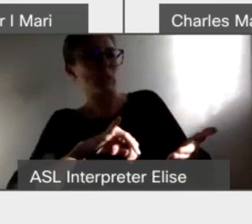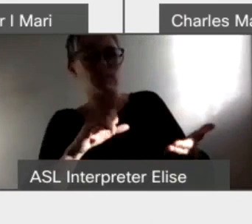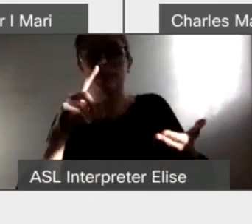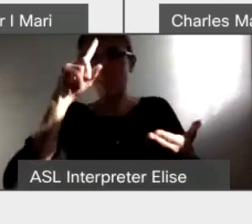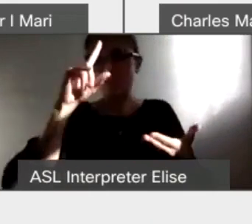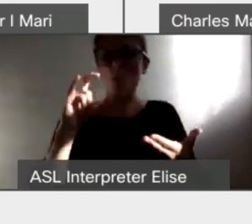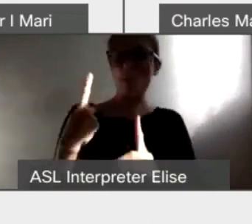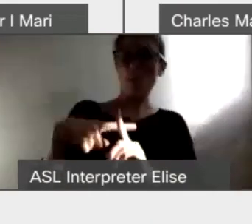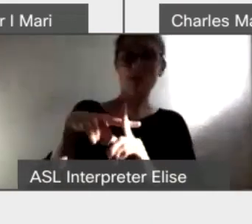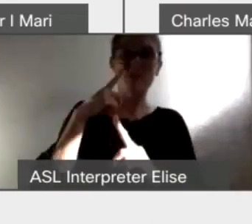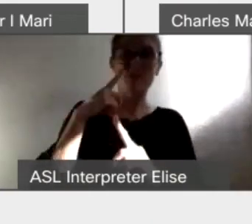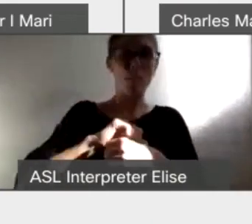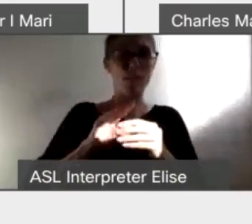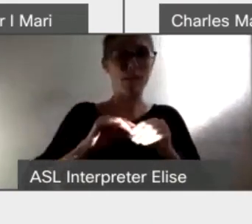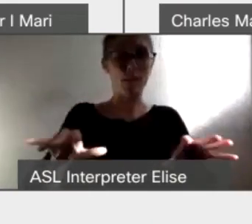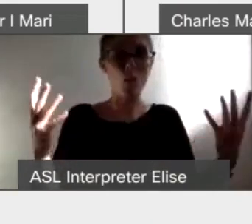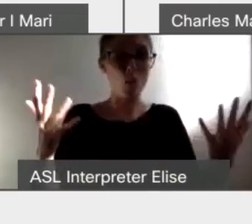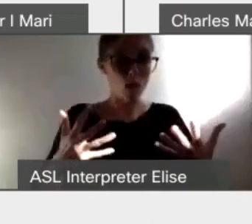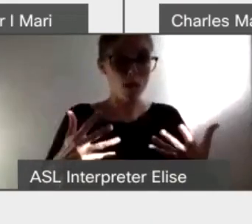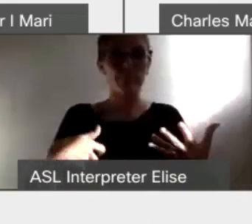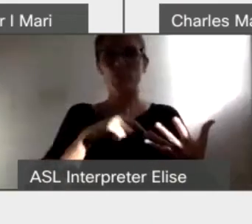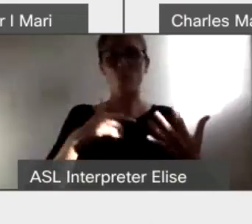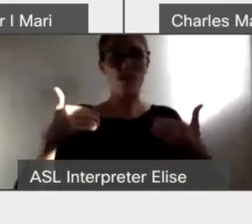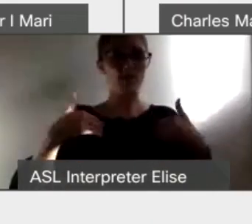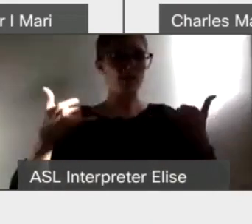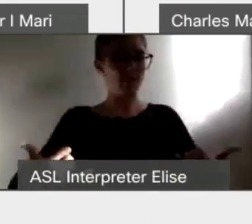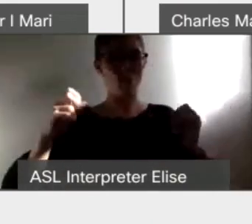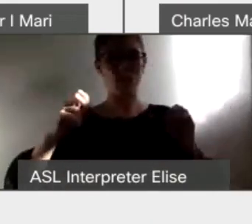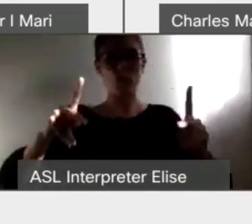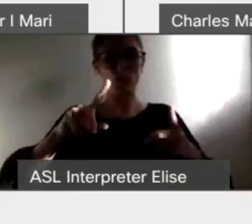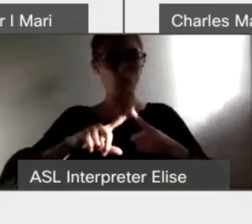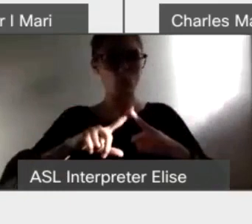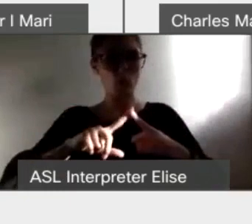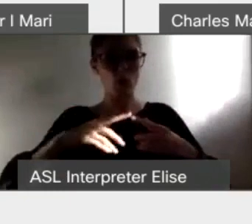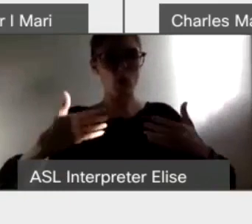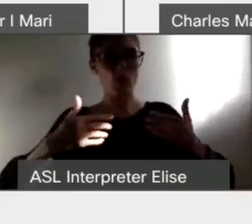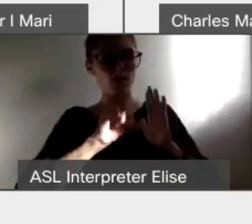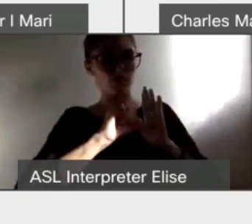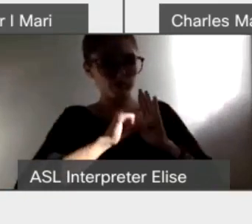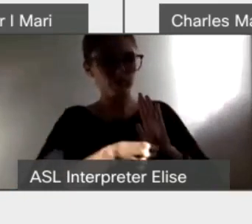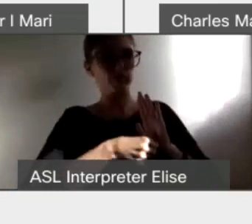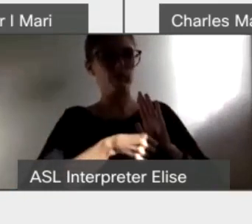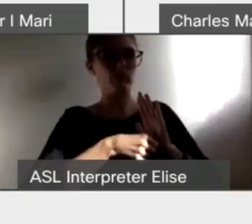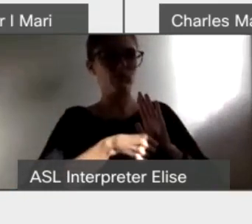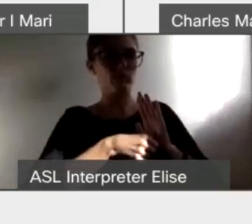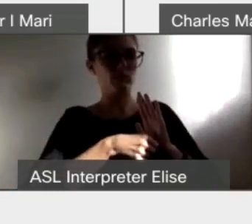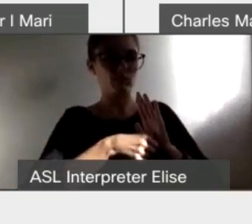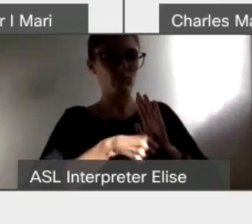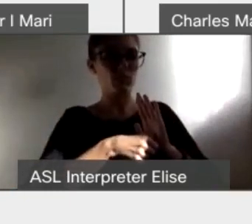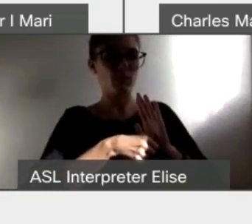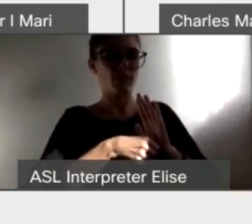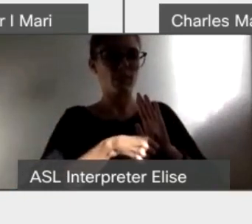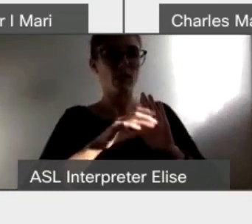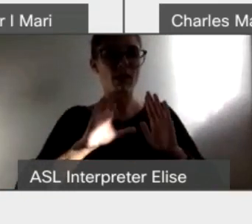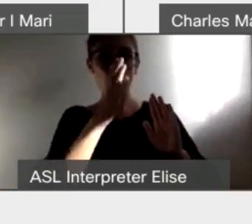is that this opportunity, to really highlight how integral to everything we do our direct